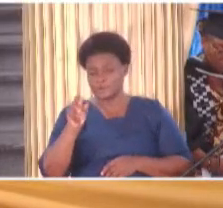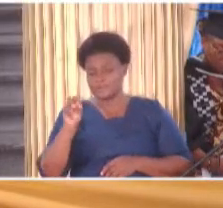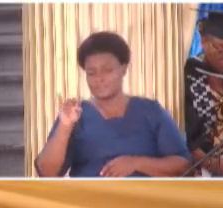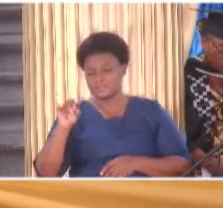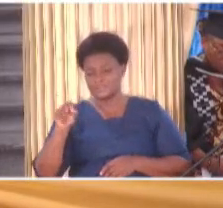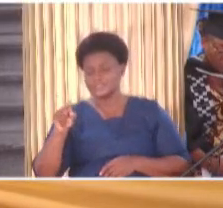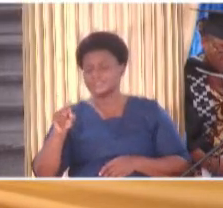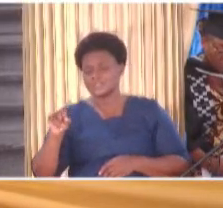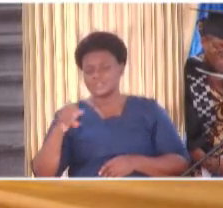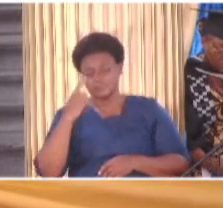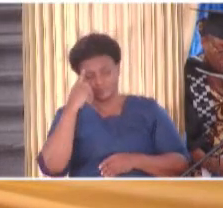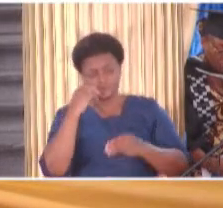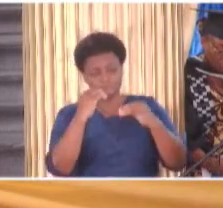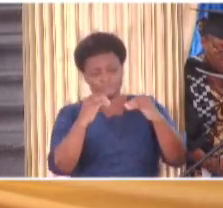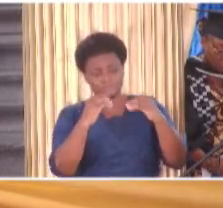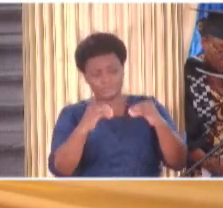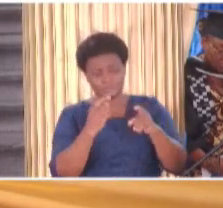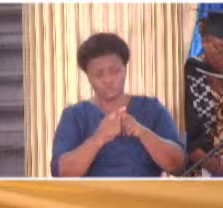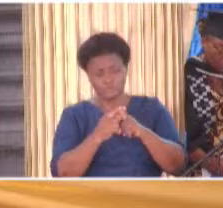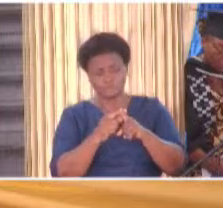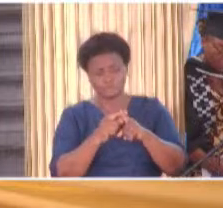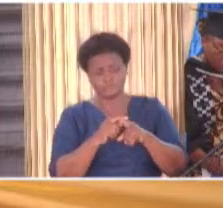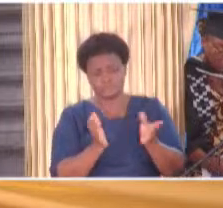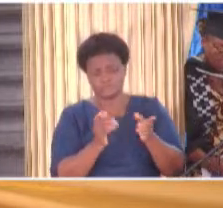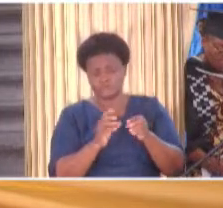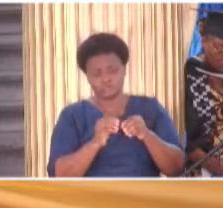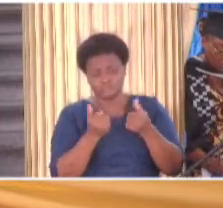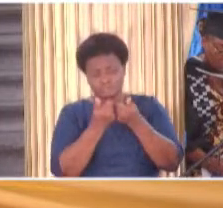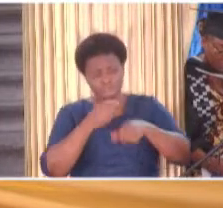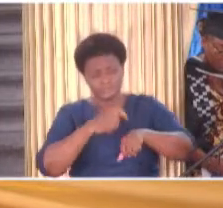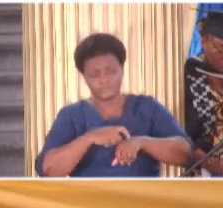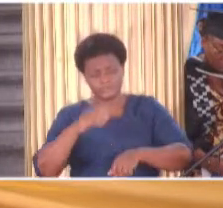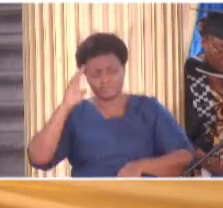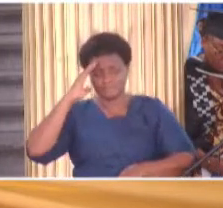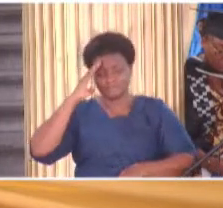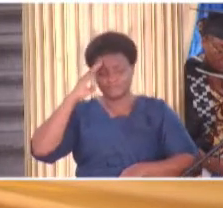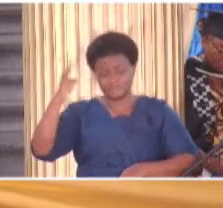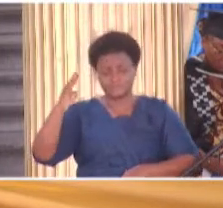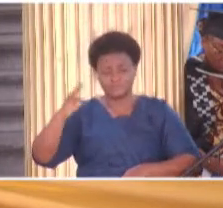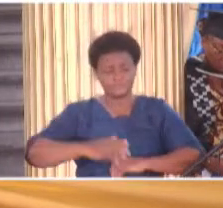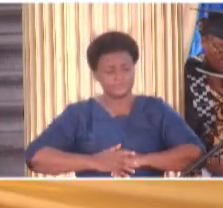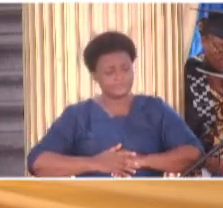mentorship and words of motivation during challenging times. Sir, I'll be forever